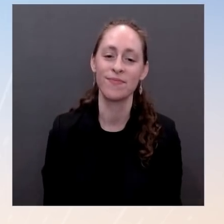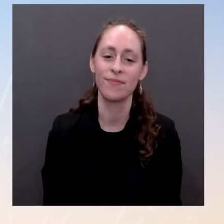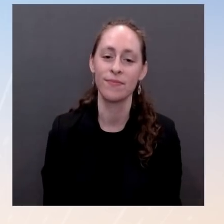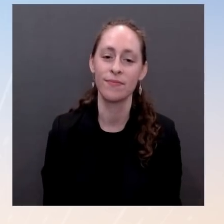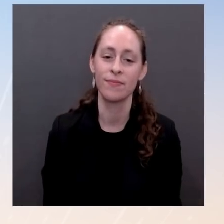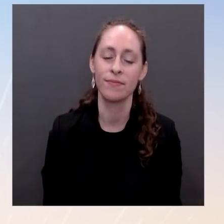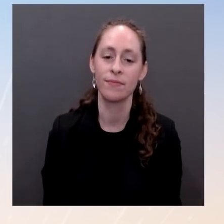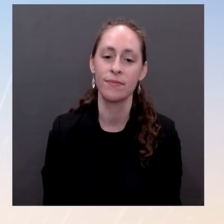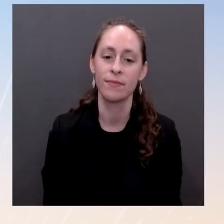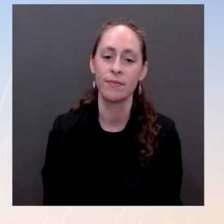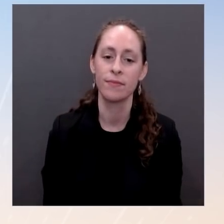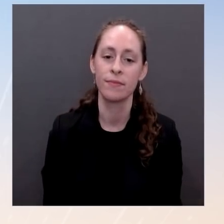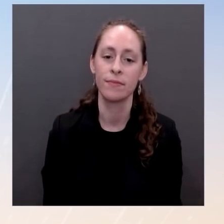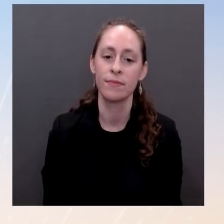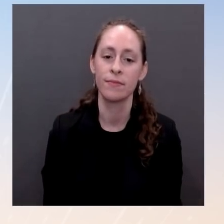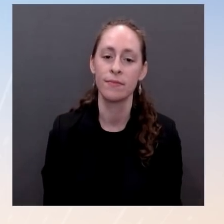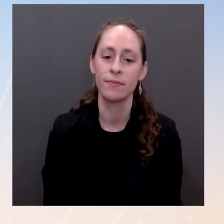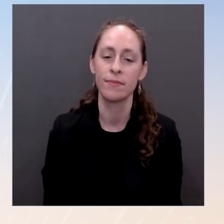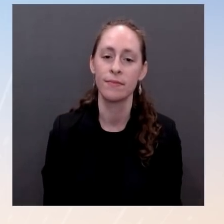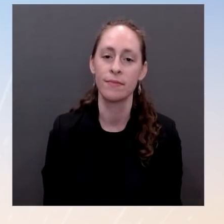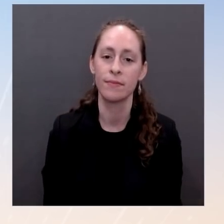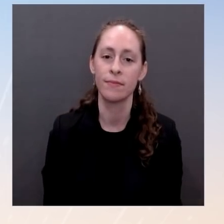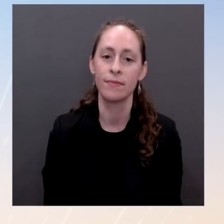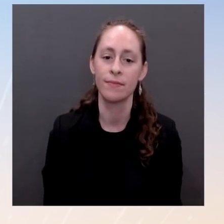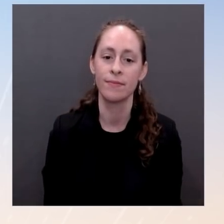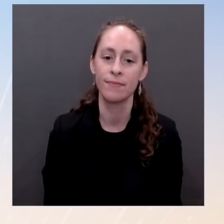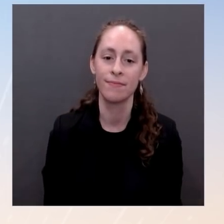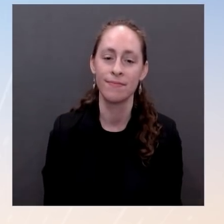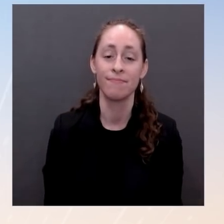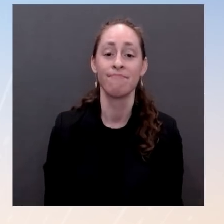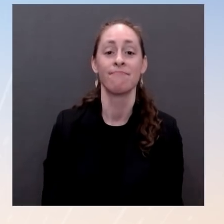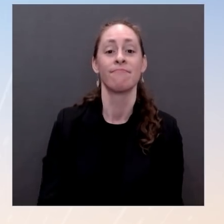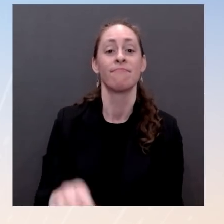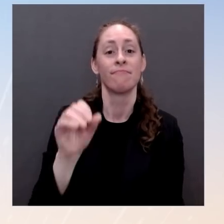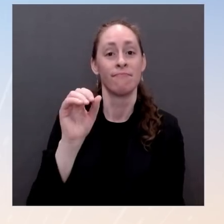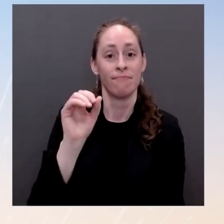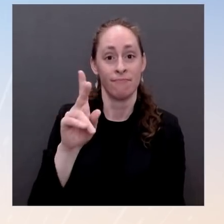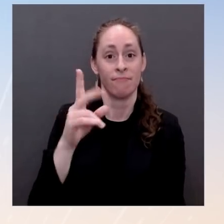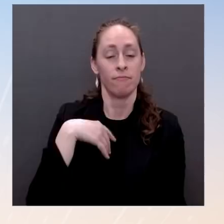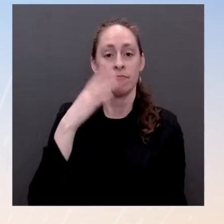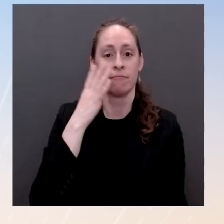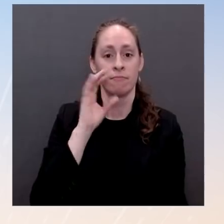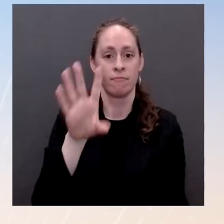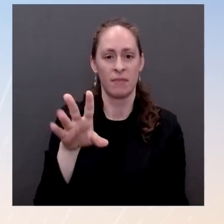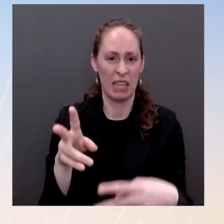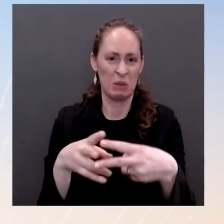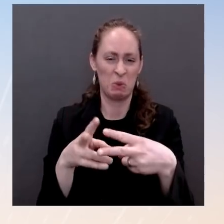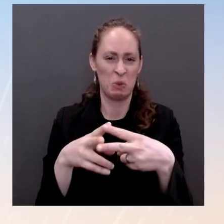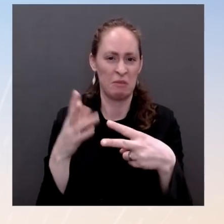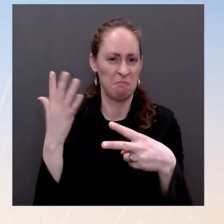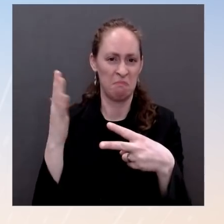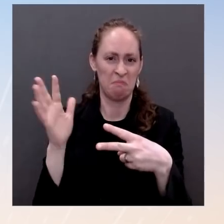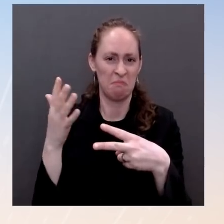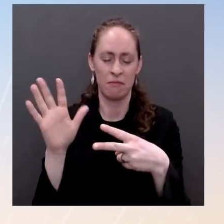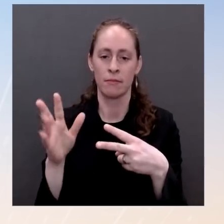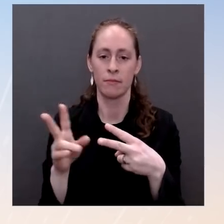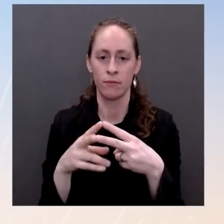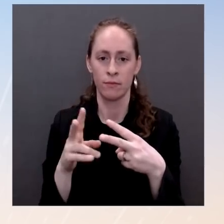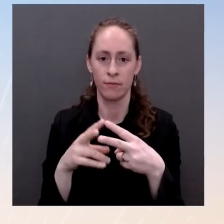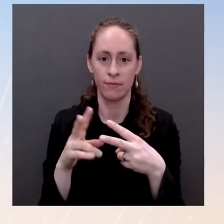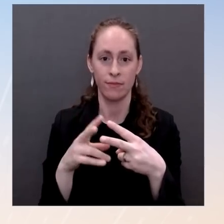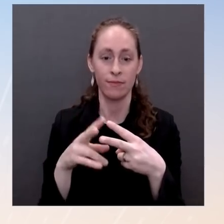Okay, I have two items for all of you at the top. Today we have some exciting updates on our competition